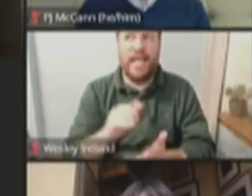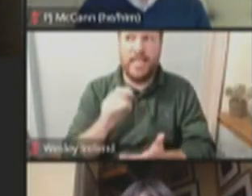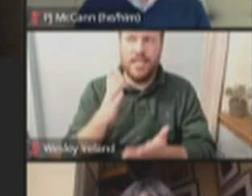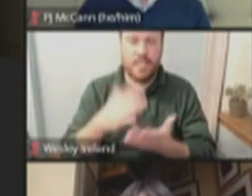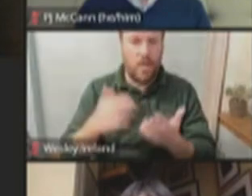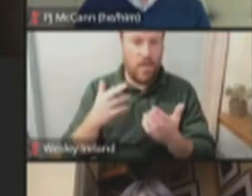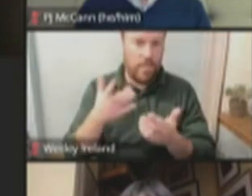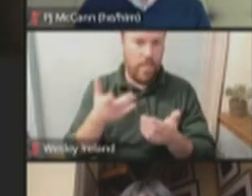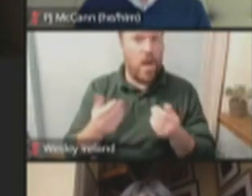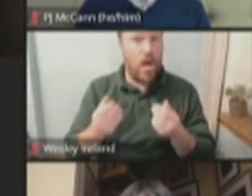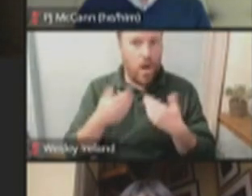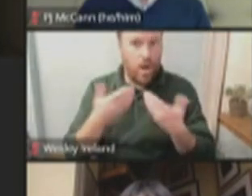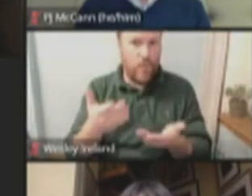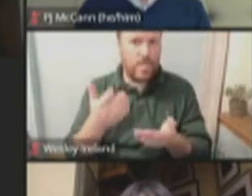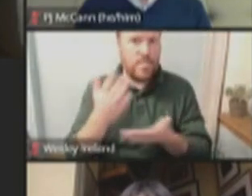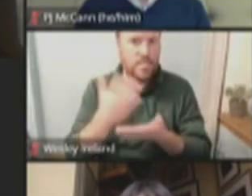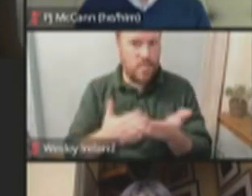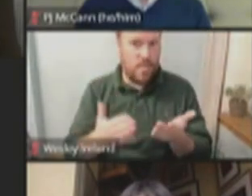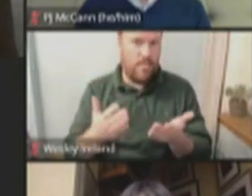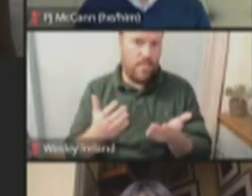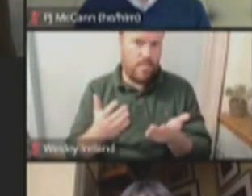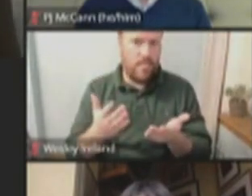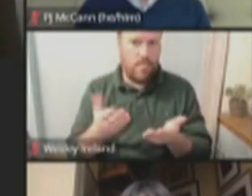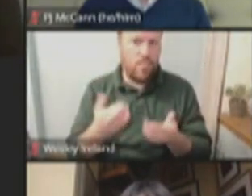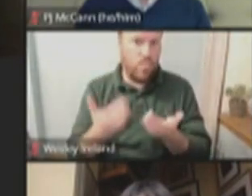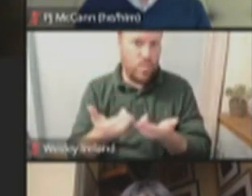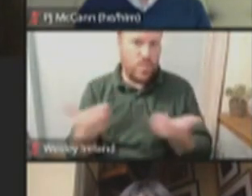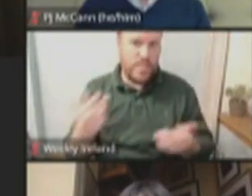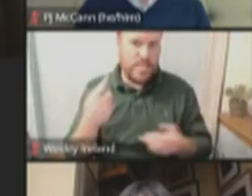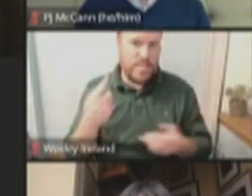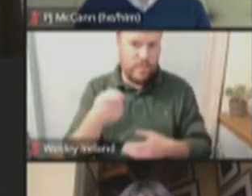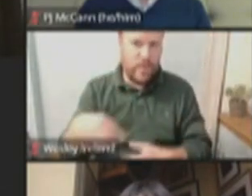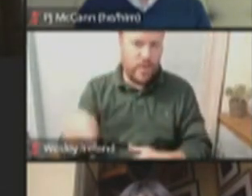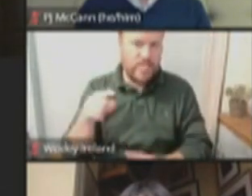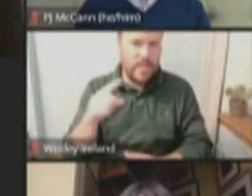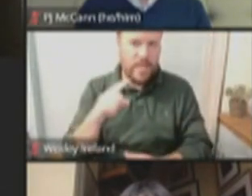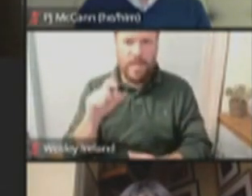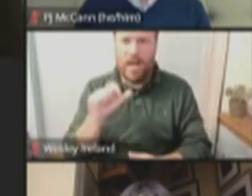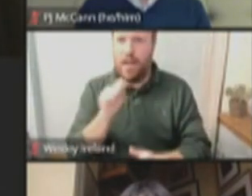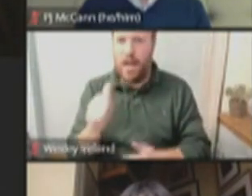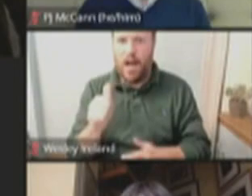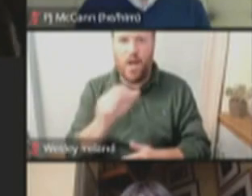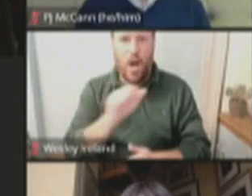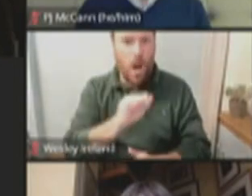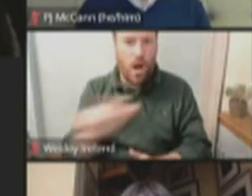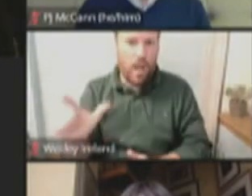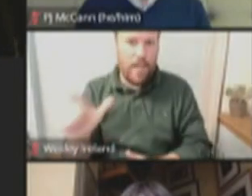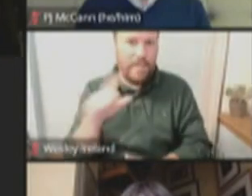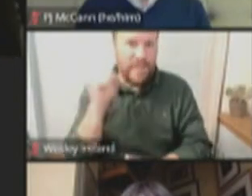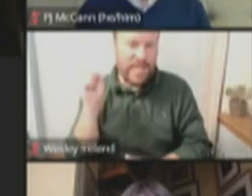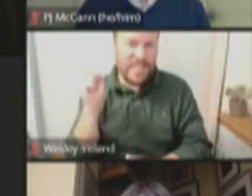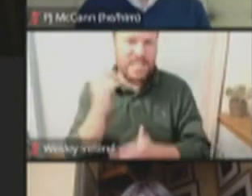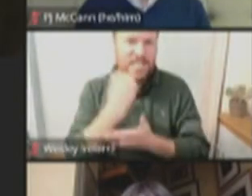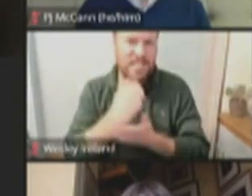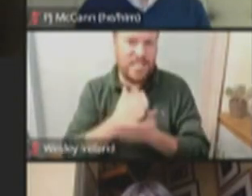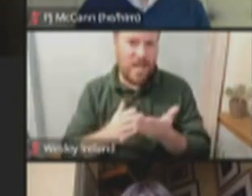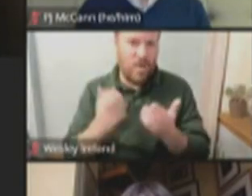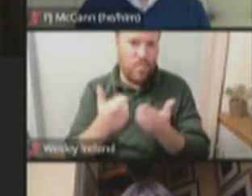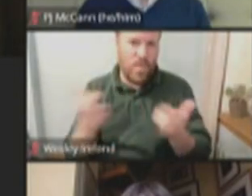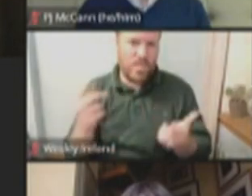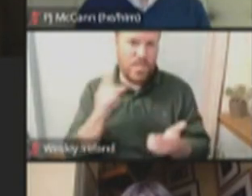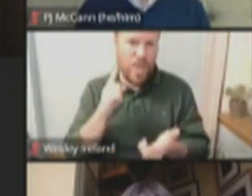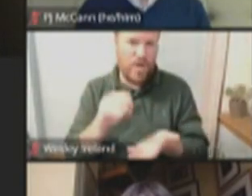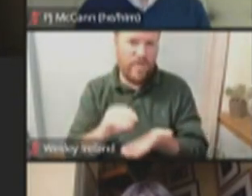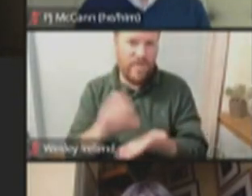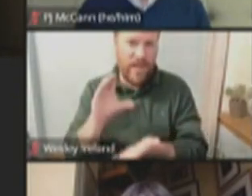one interesting thing that I found out is that we do offer some resources for these immigrants, but